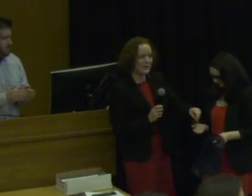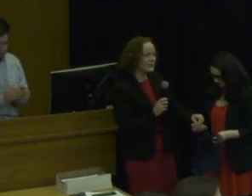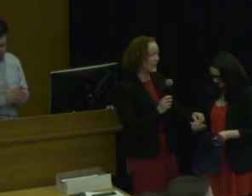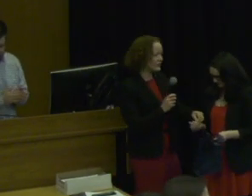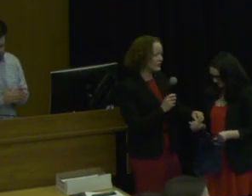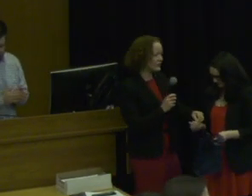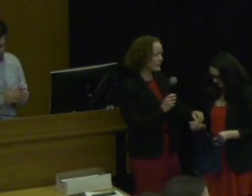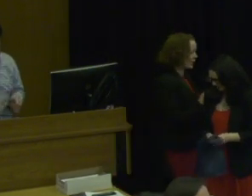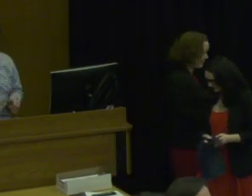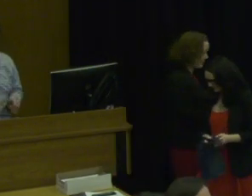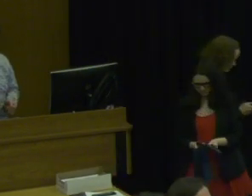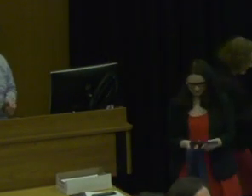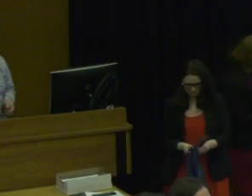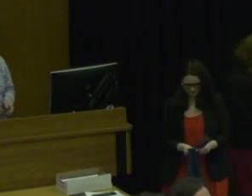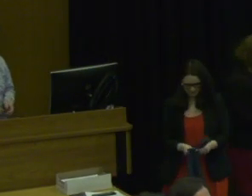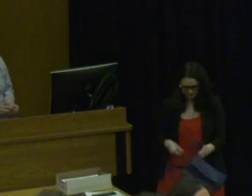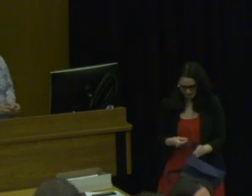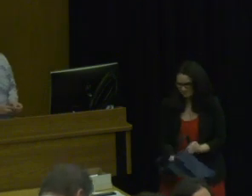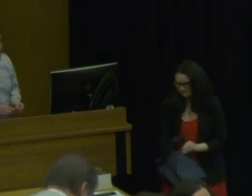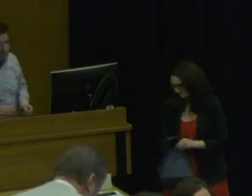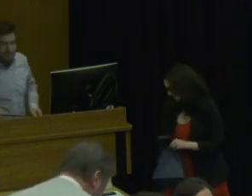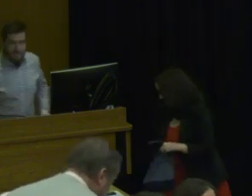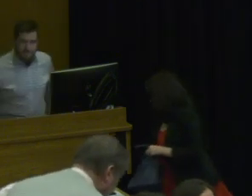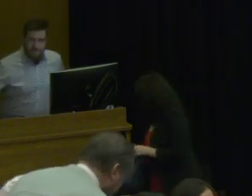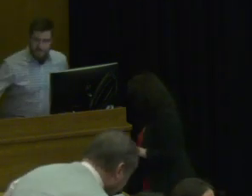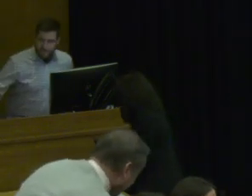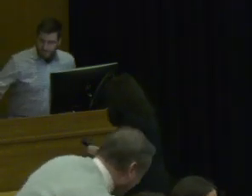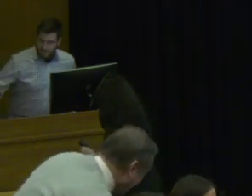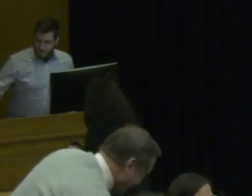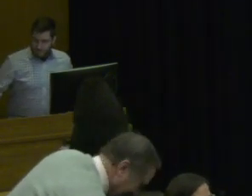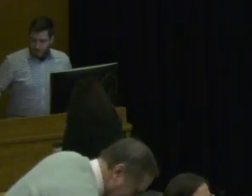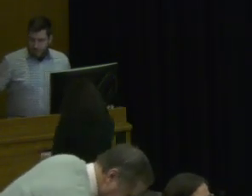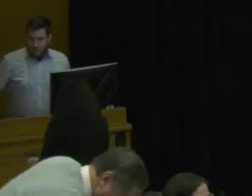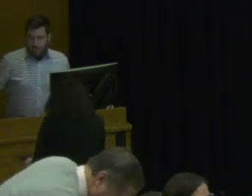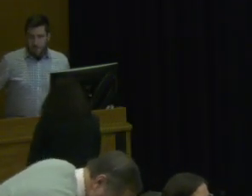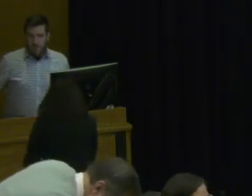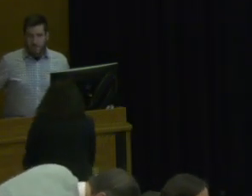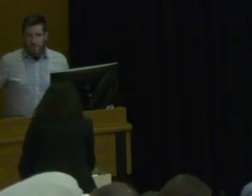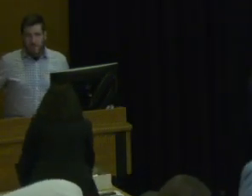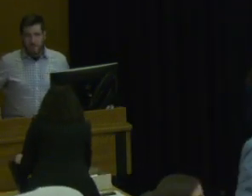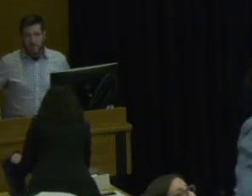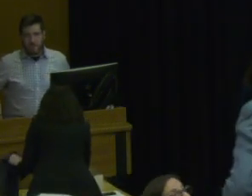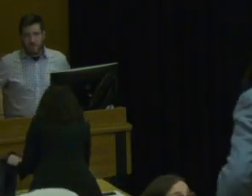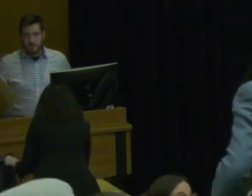Hey! There we go, and that's the raffle. Okay. So you're not going to be on the Thalen call?